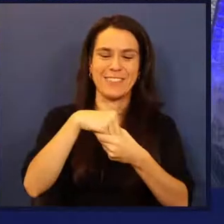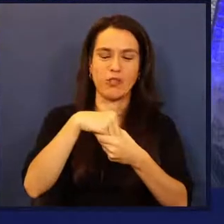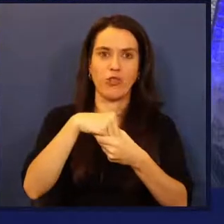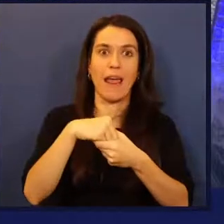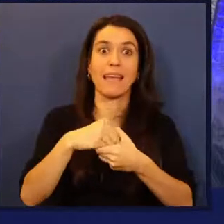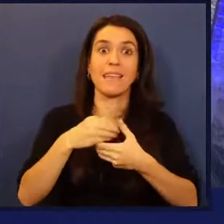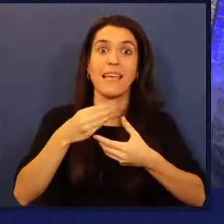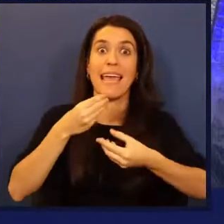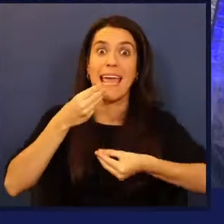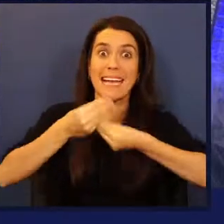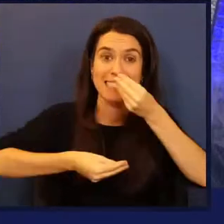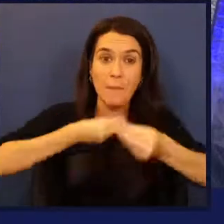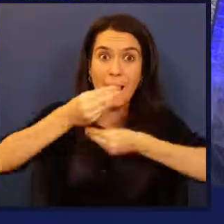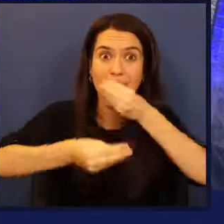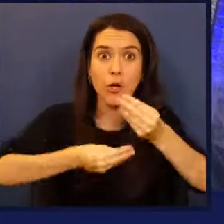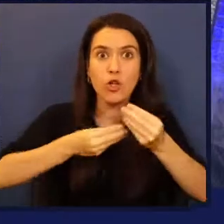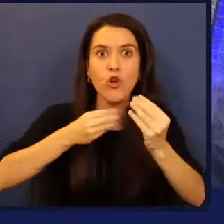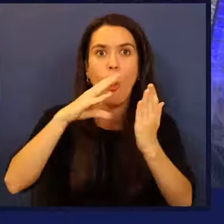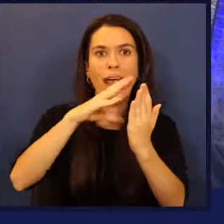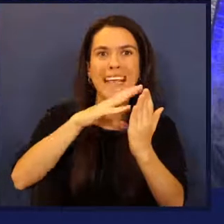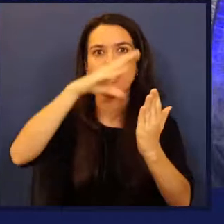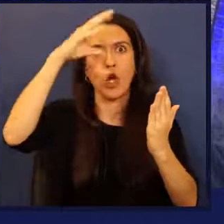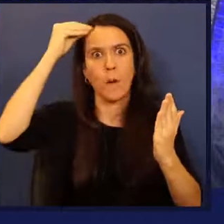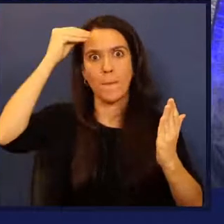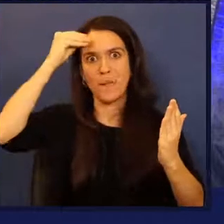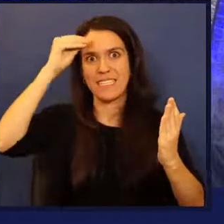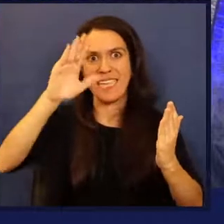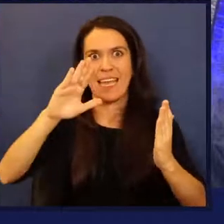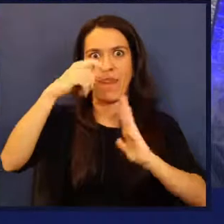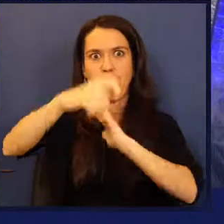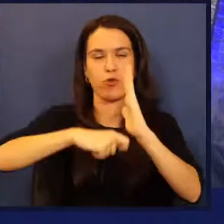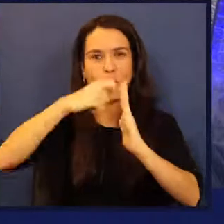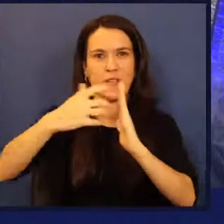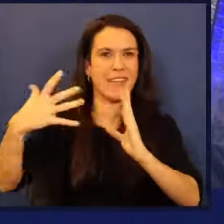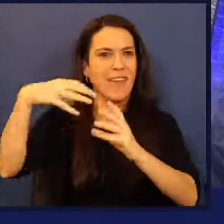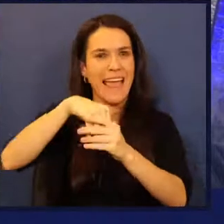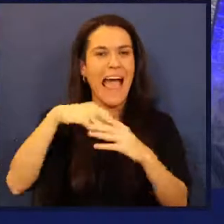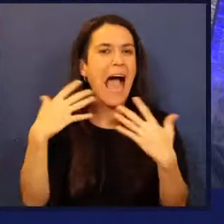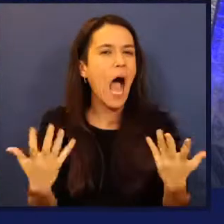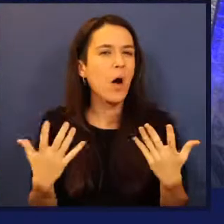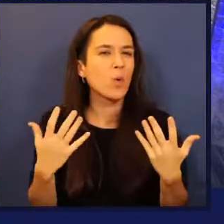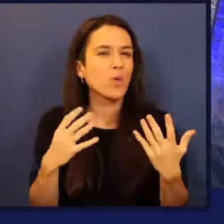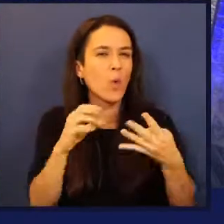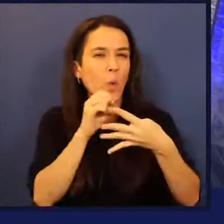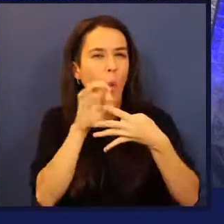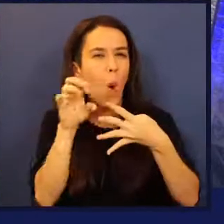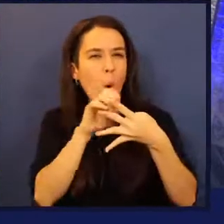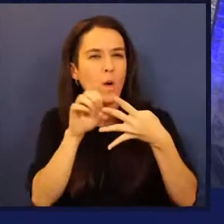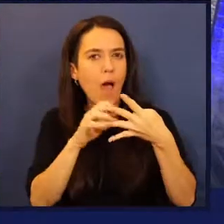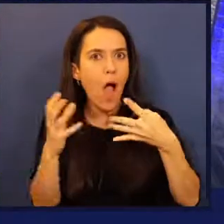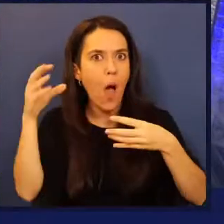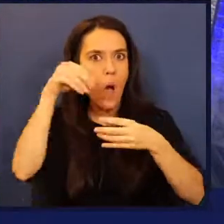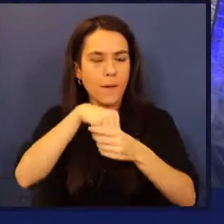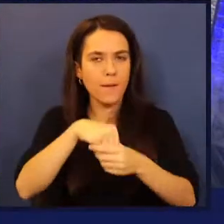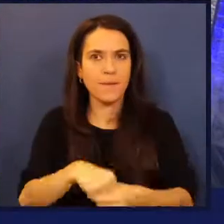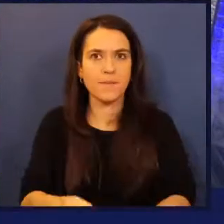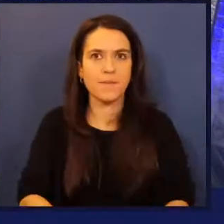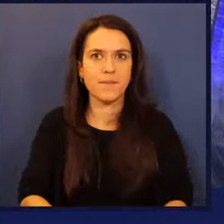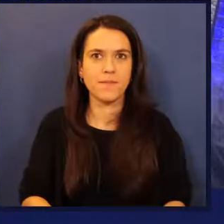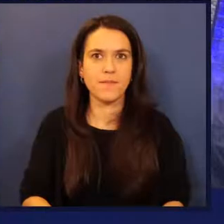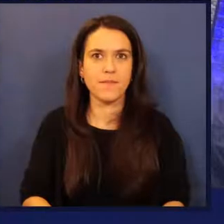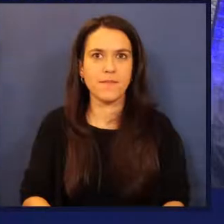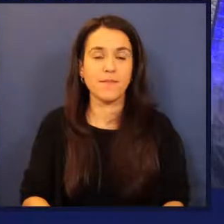project? Where would you actually place them in your whole MLOps process? Yeah, so I actually think they belong in a couple